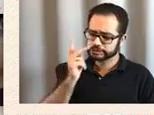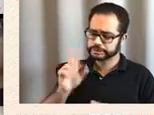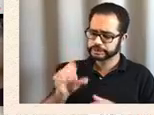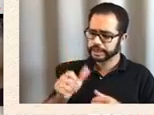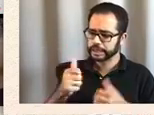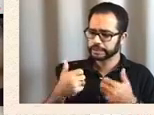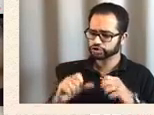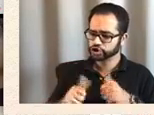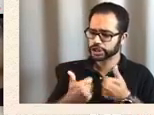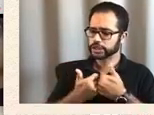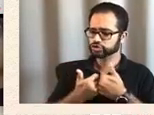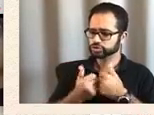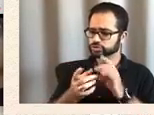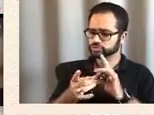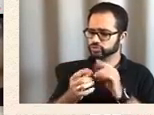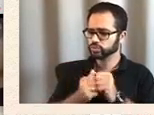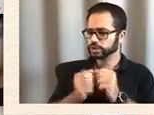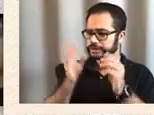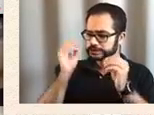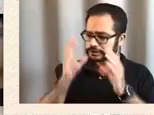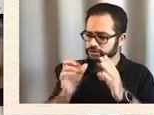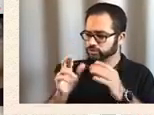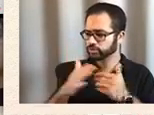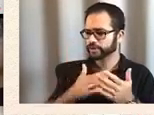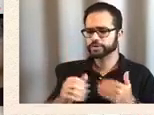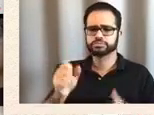with instructors? Sure, yeah.